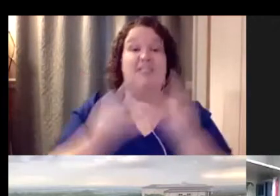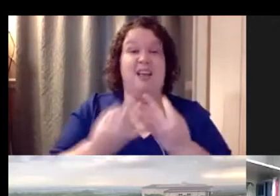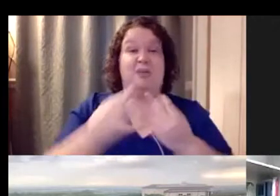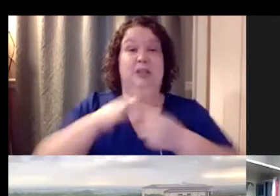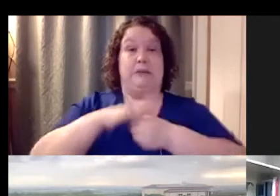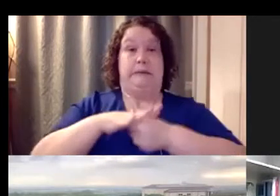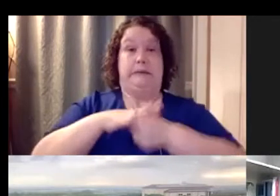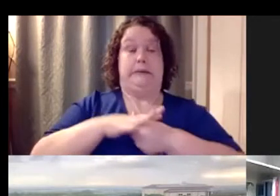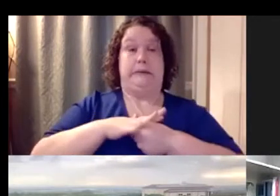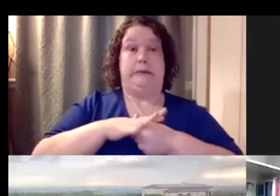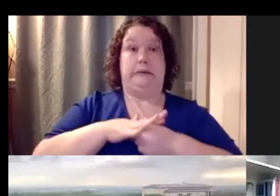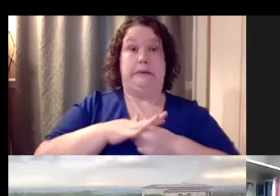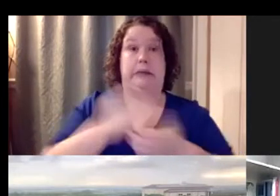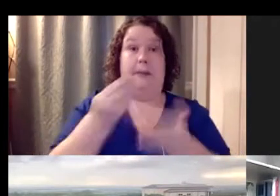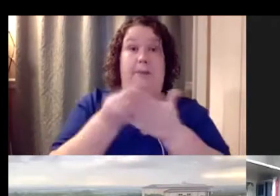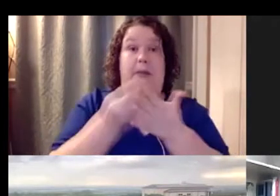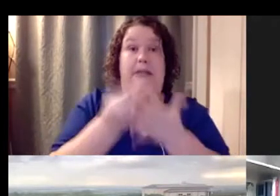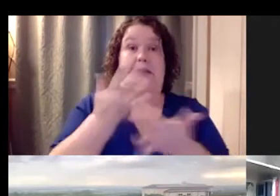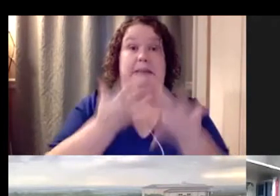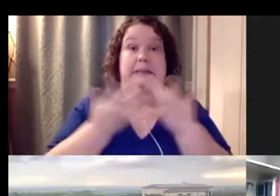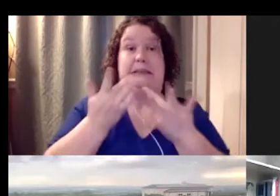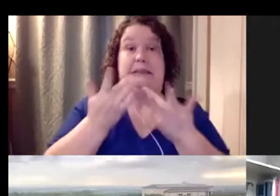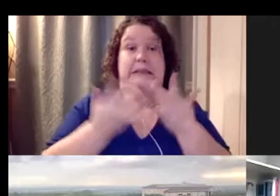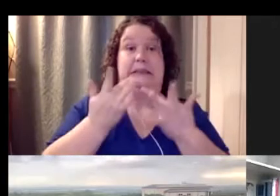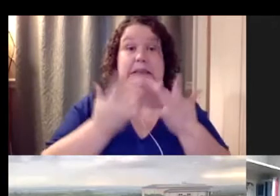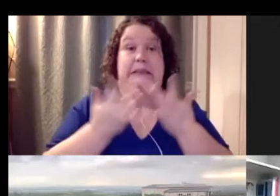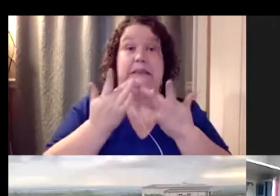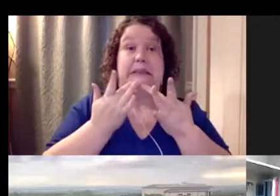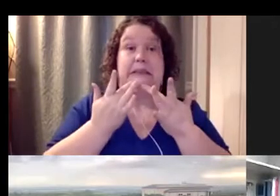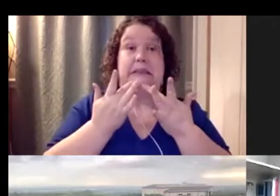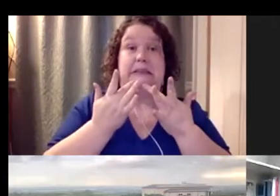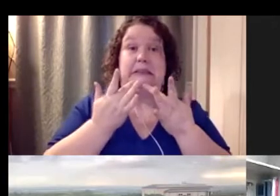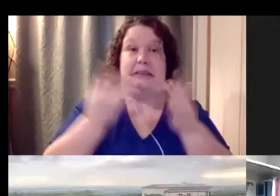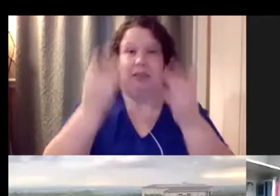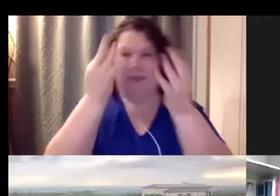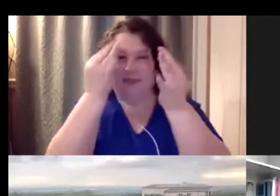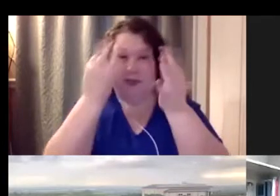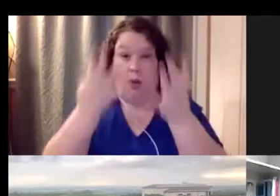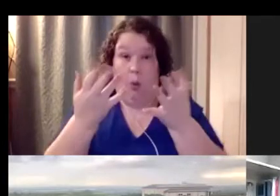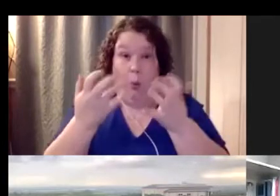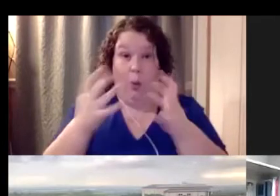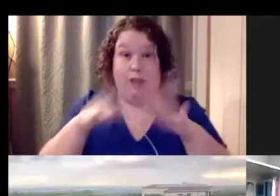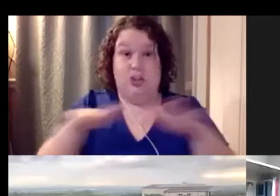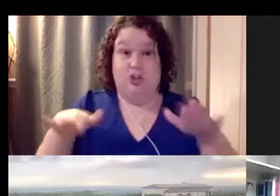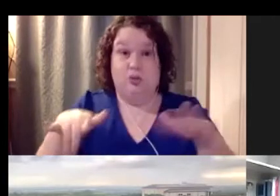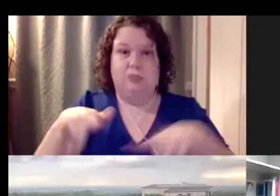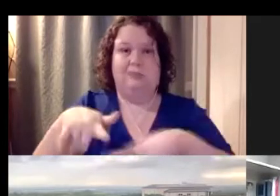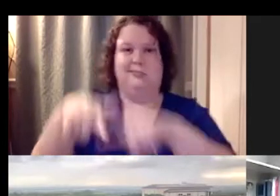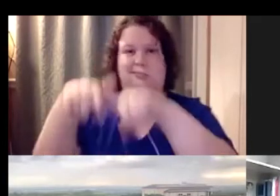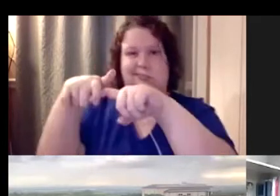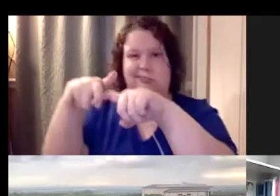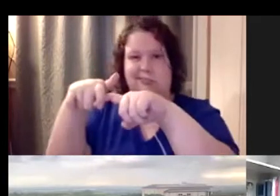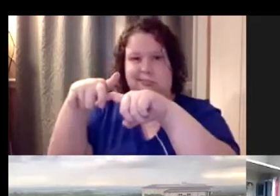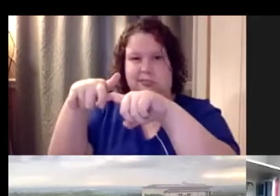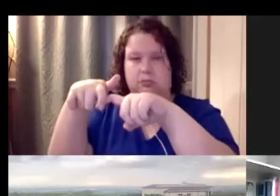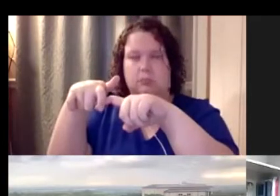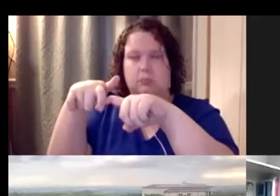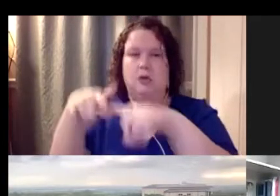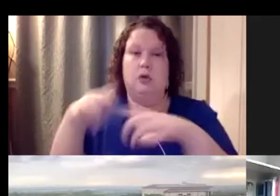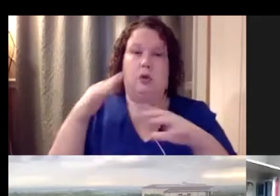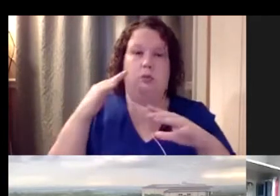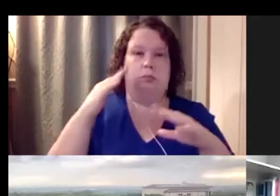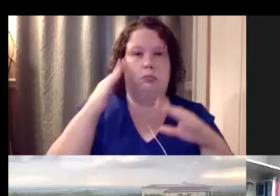pause on the decisions of having children. So we are hopeful that we will see the birth rate pick back up